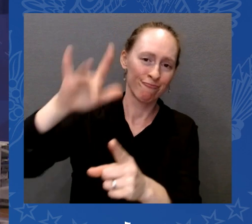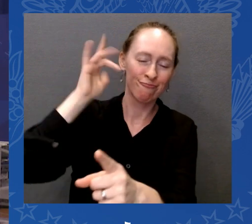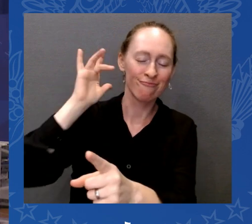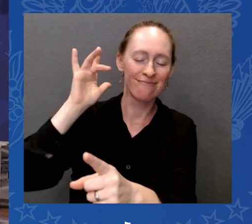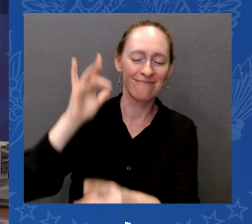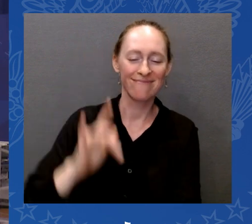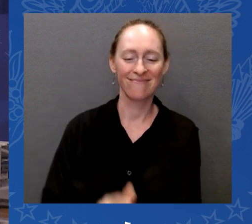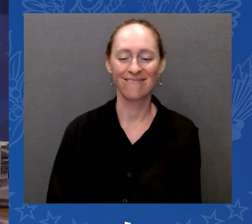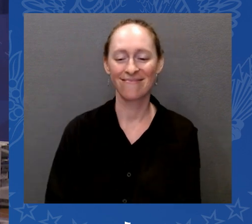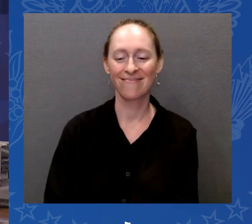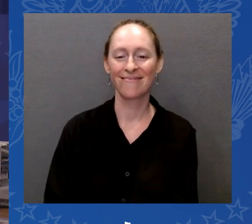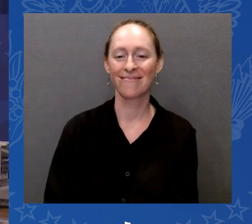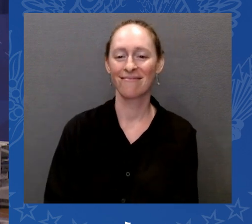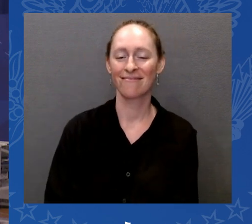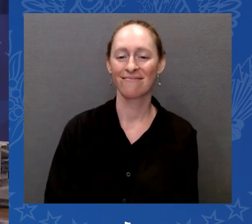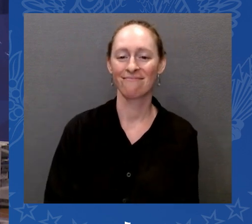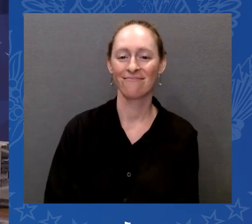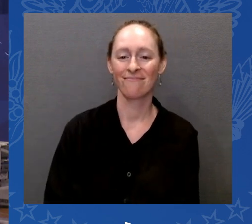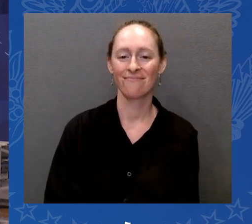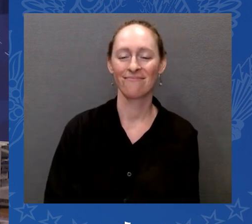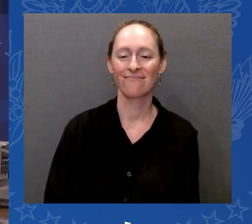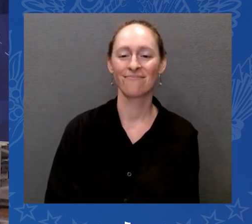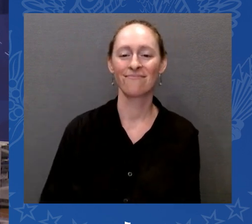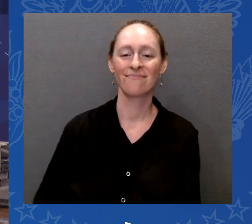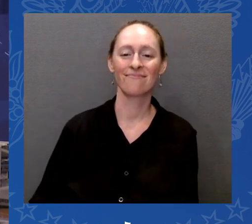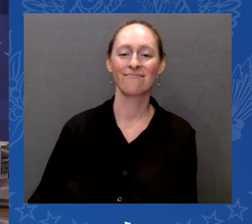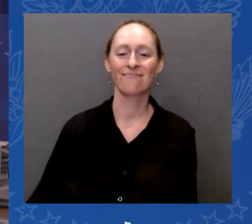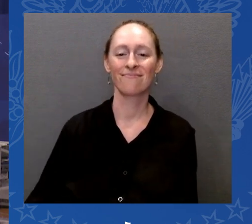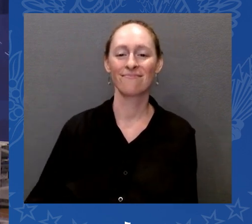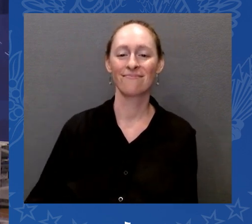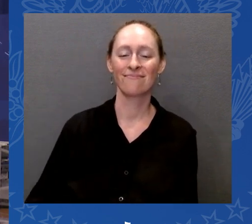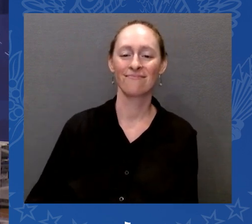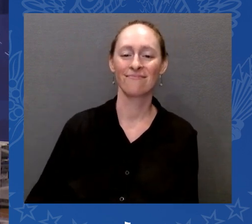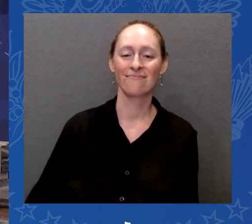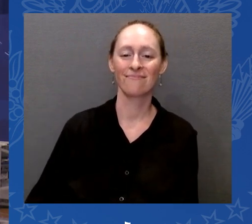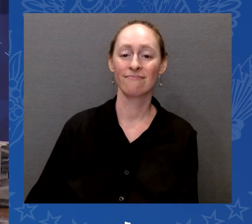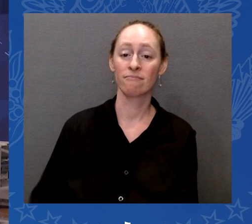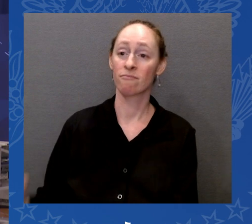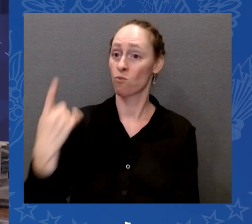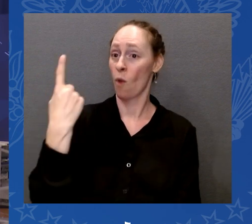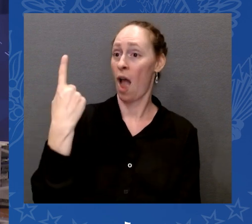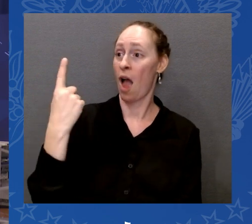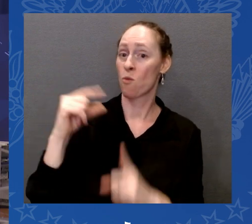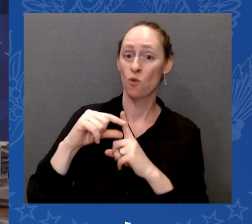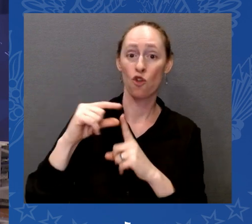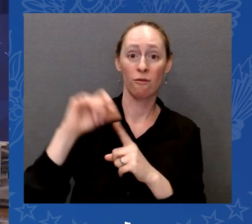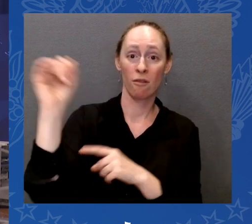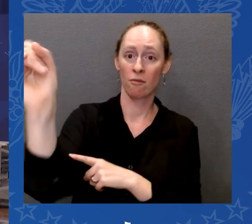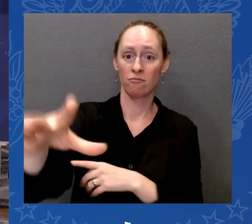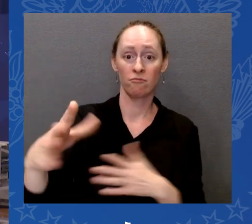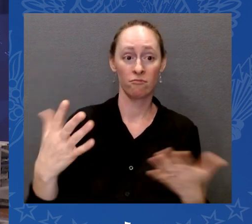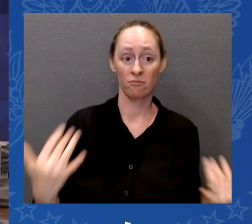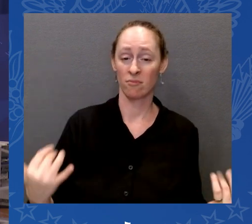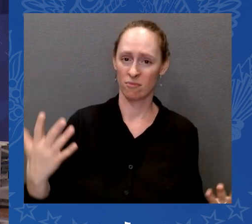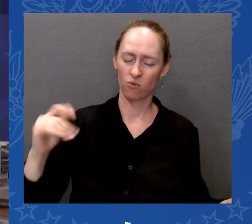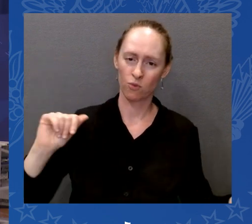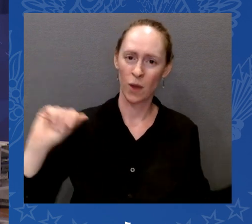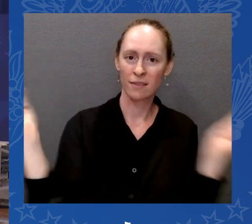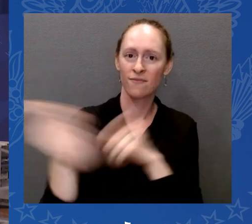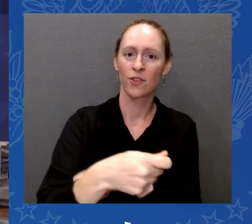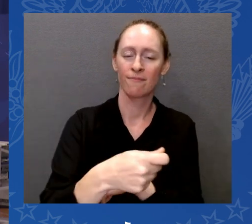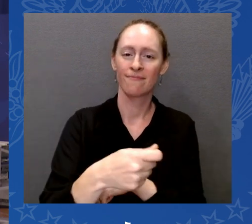If there's a word to describe this moment, it's transformational. Transformational.